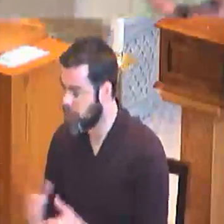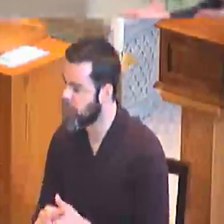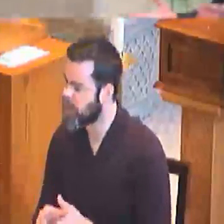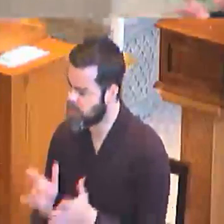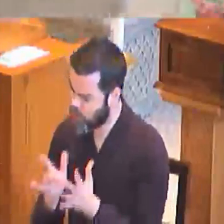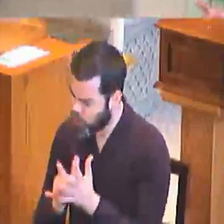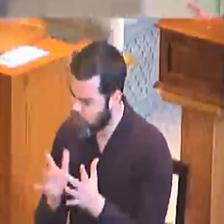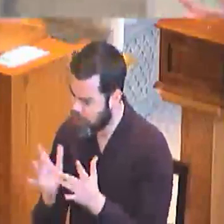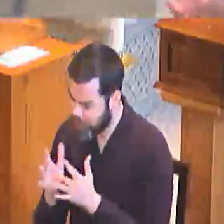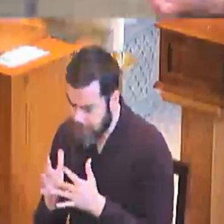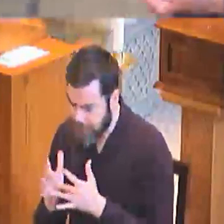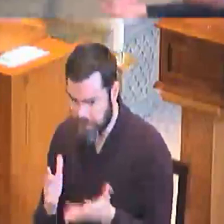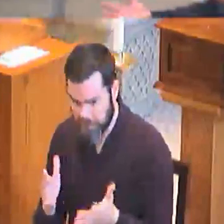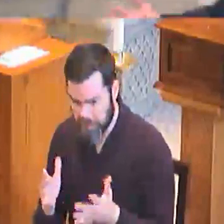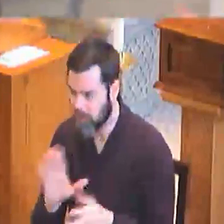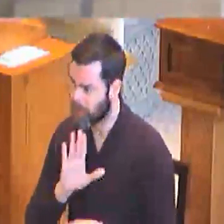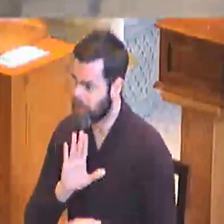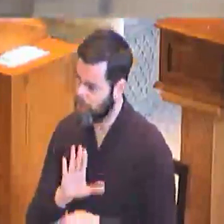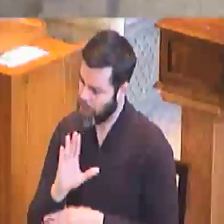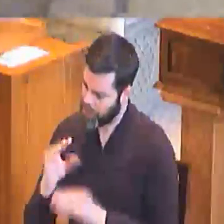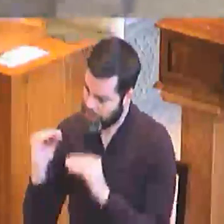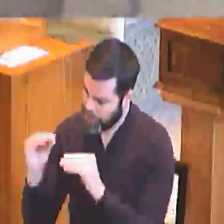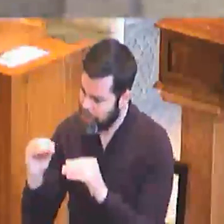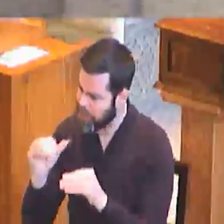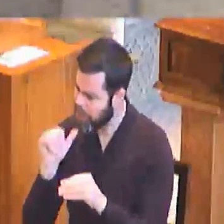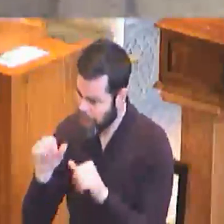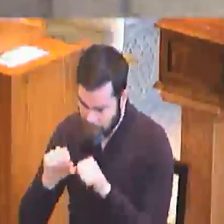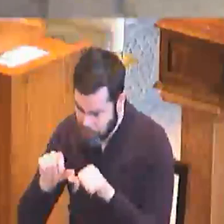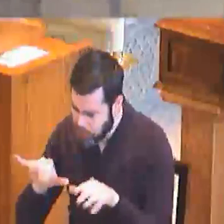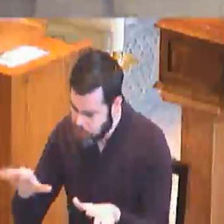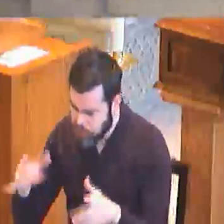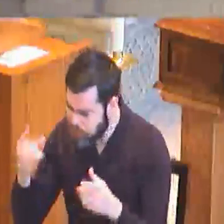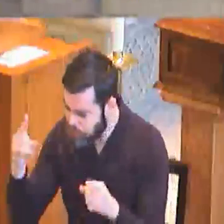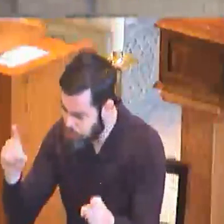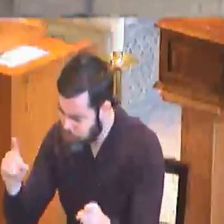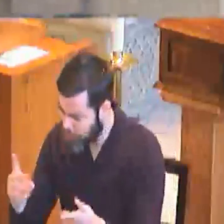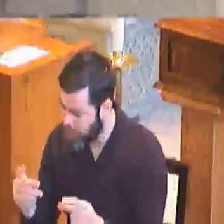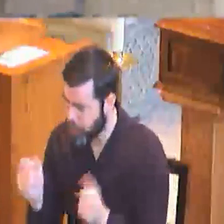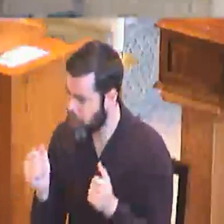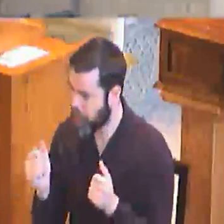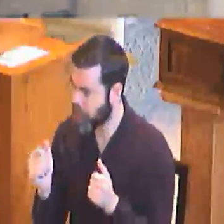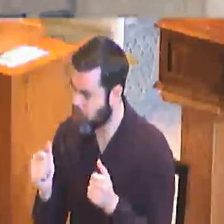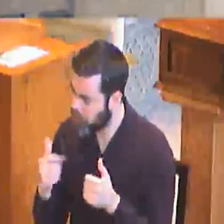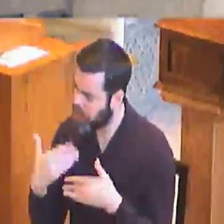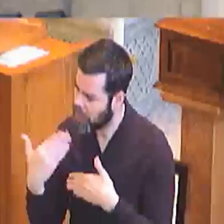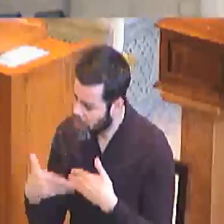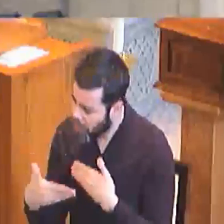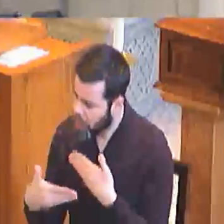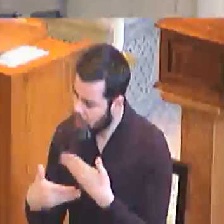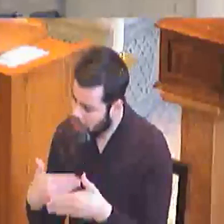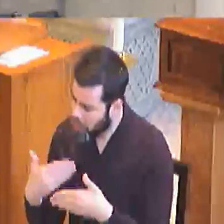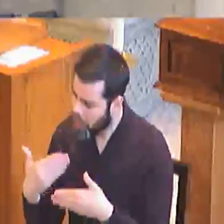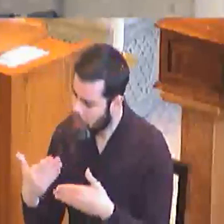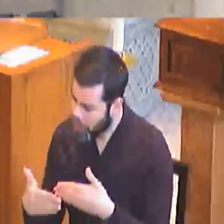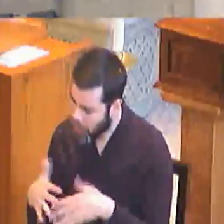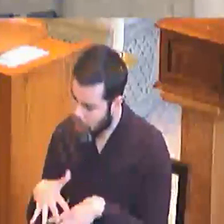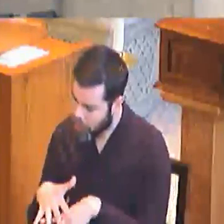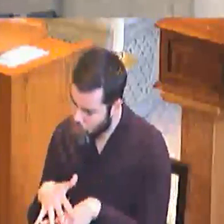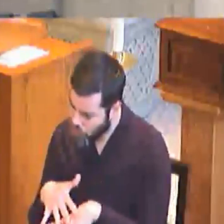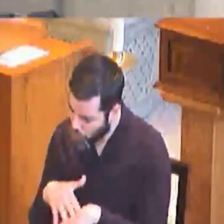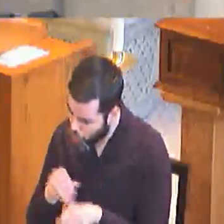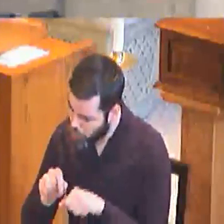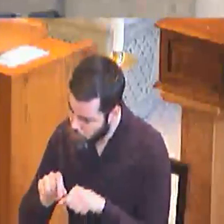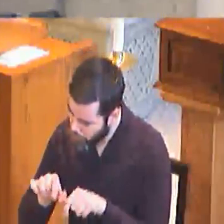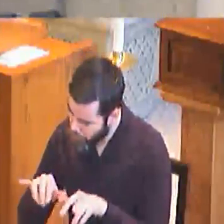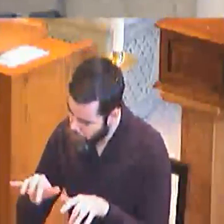If his own people, his own disciples, did not necessarily immediately say, "Thou art the Messiah, the Son of the living God," Jesus